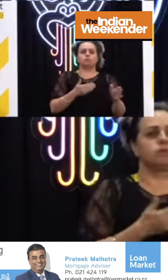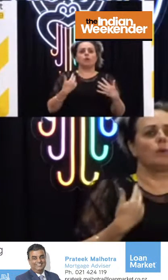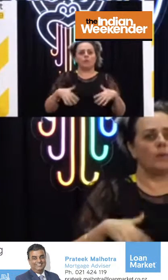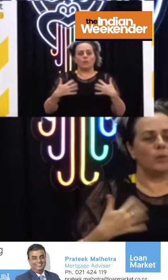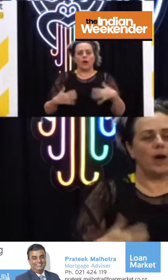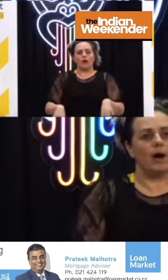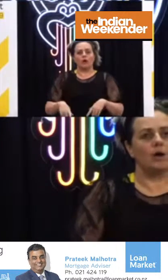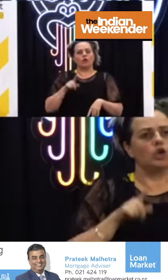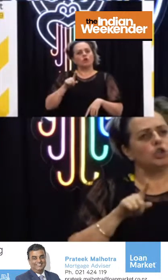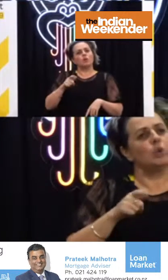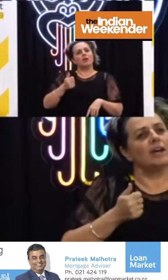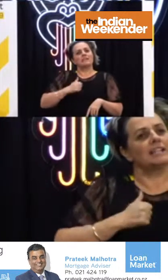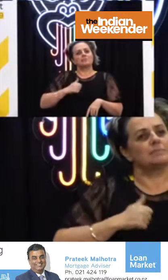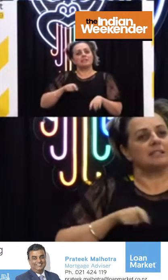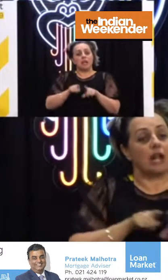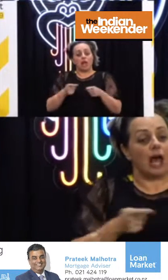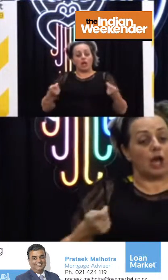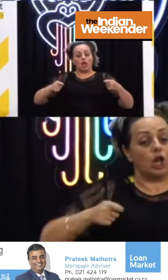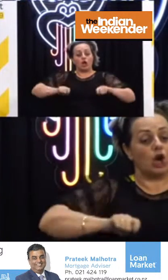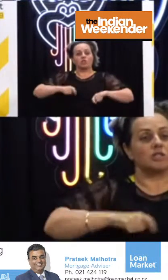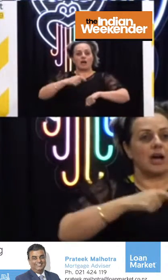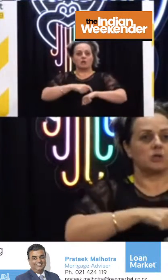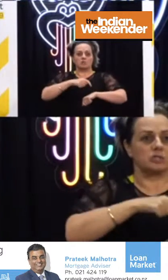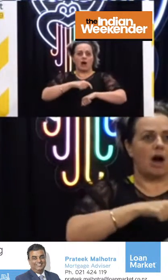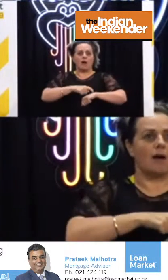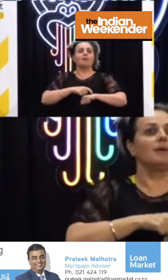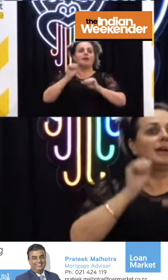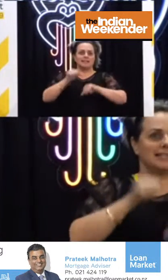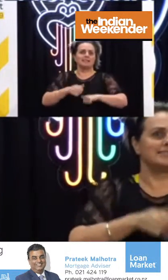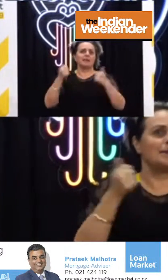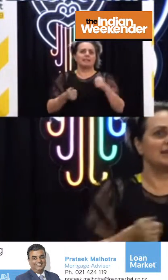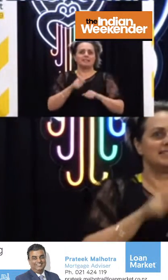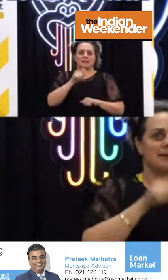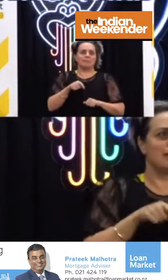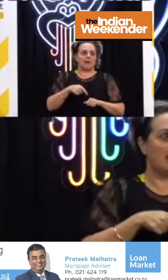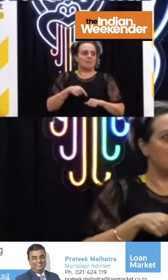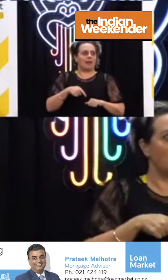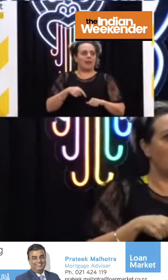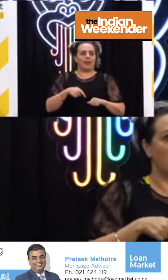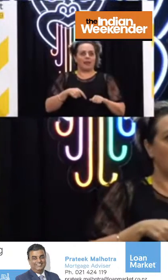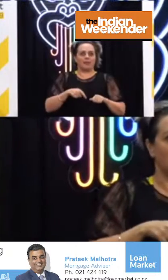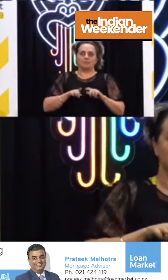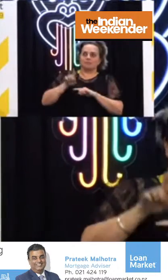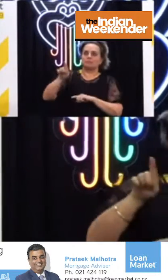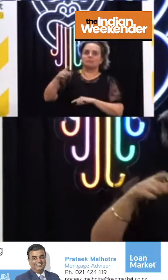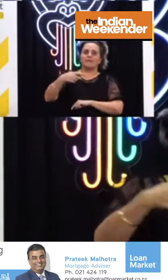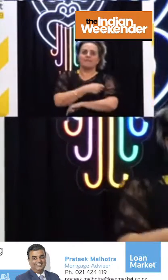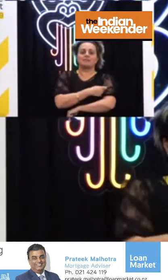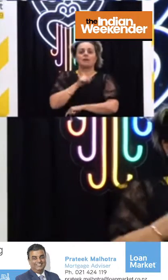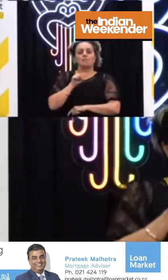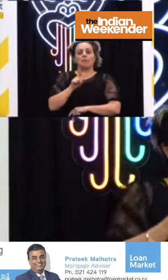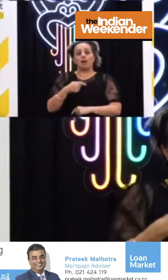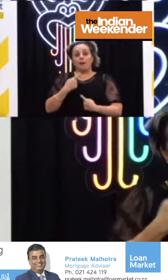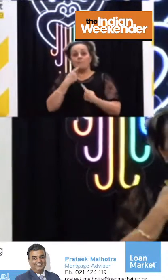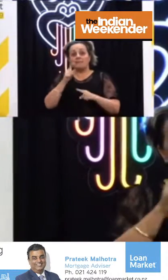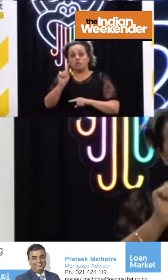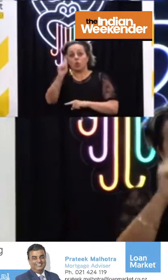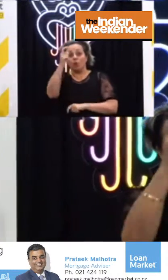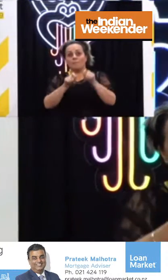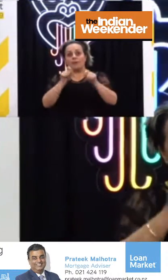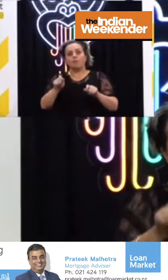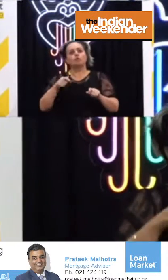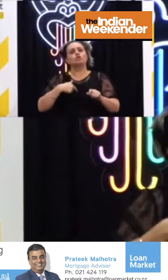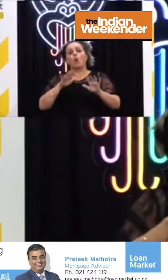that period of lockdown in those initial days, we really did have a large number come through. But my message to Aucklanders is you don't need to wait. If you